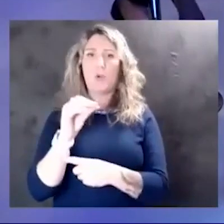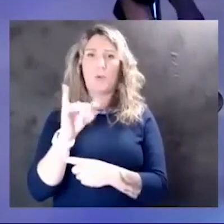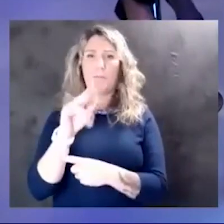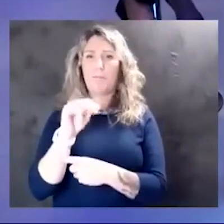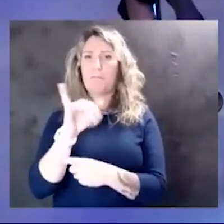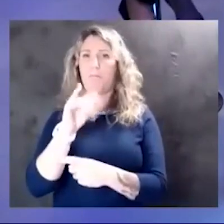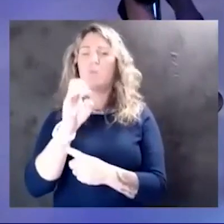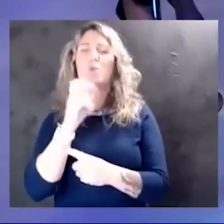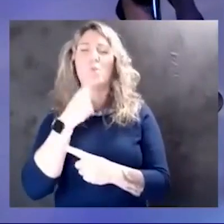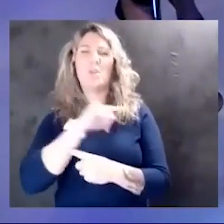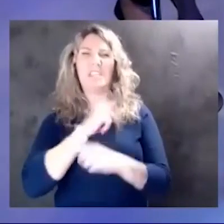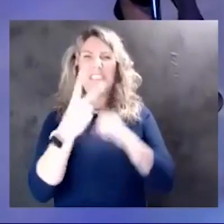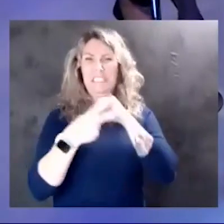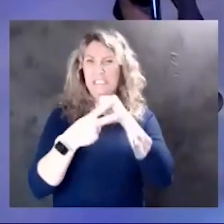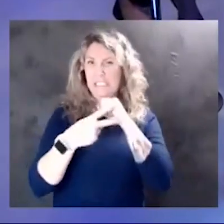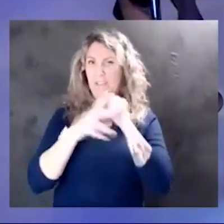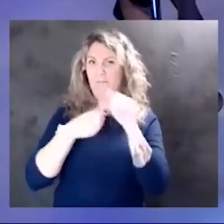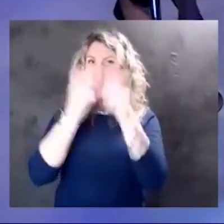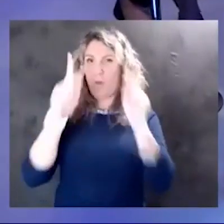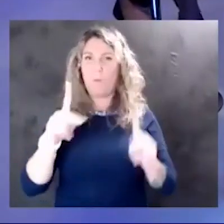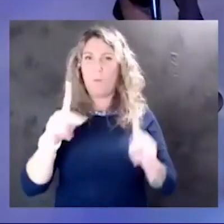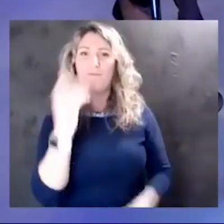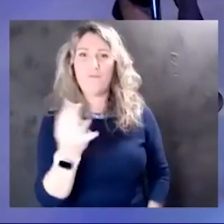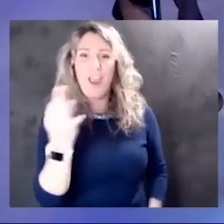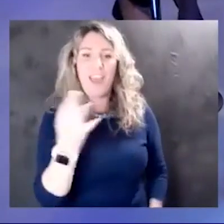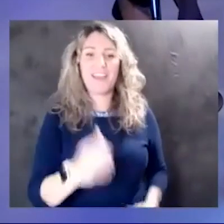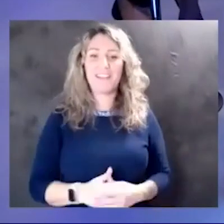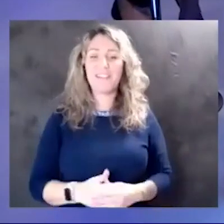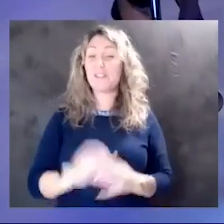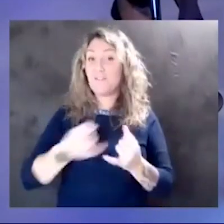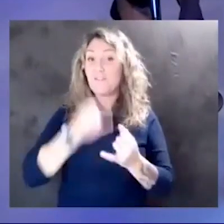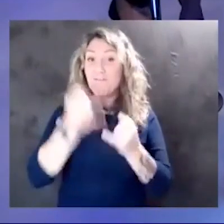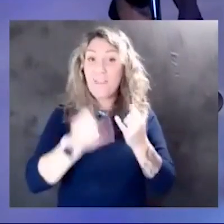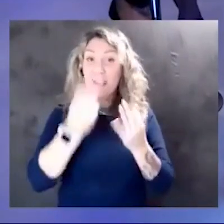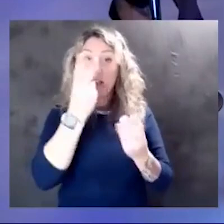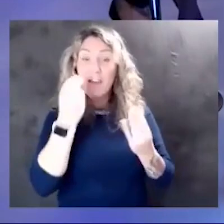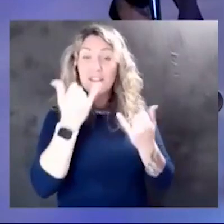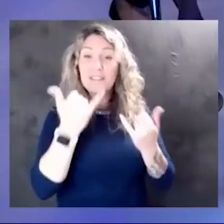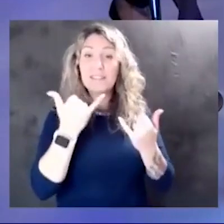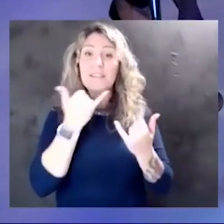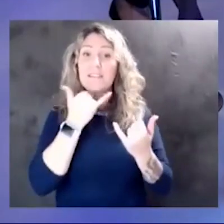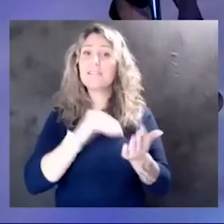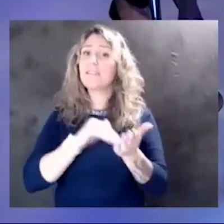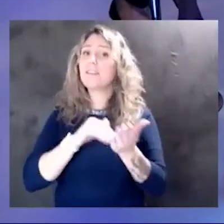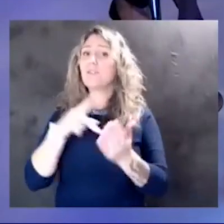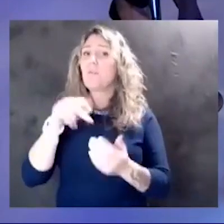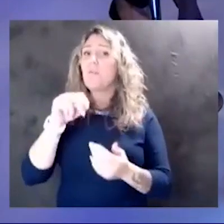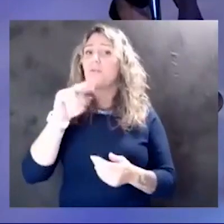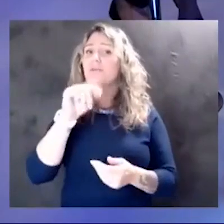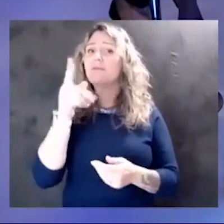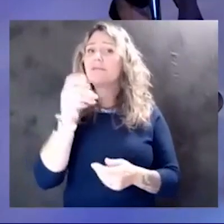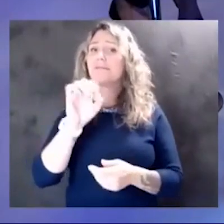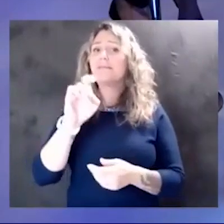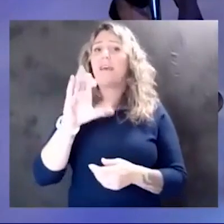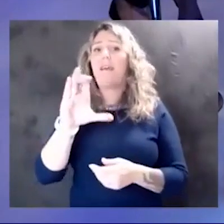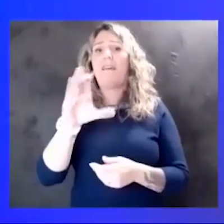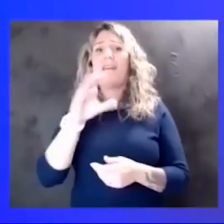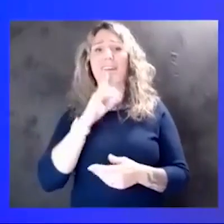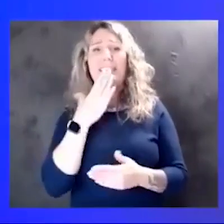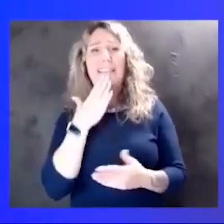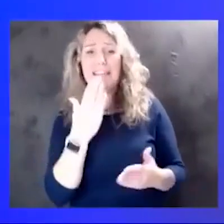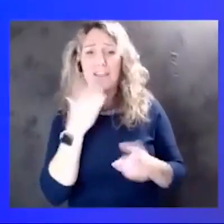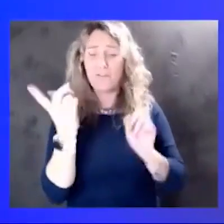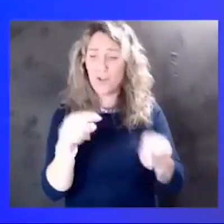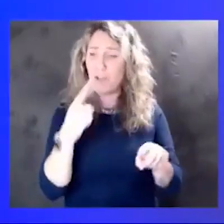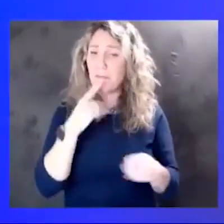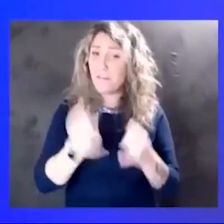for follow-up Friday. So we're going to get to our final thoughts today. And Dr. Polsak, so glad that you came in and joined us today. Thank you for I'll having let me. you give us some final thoughts. Yeah, so